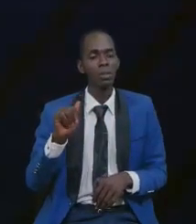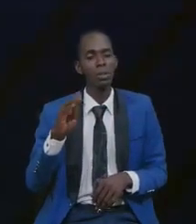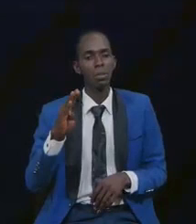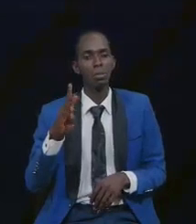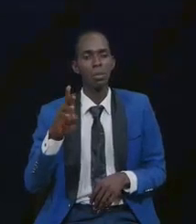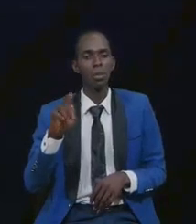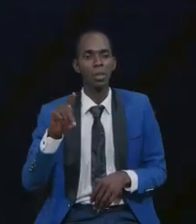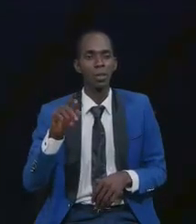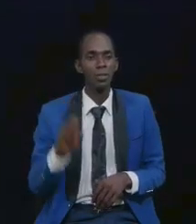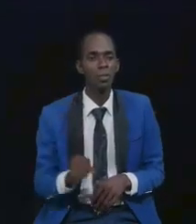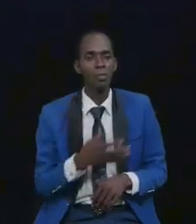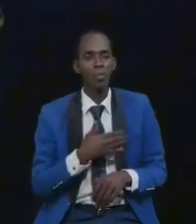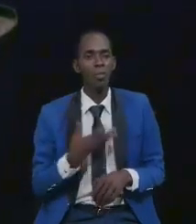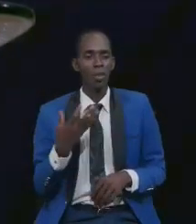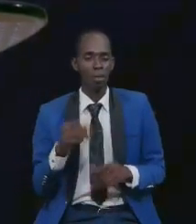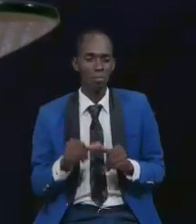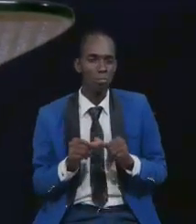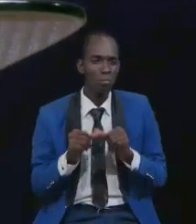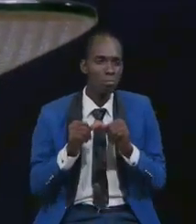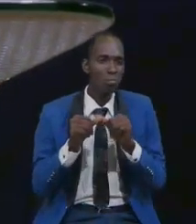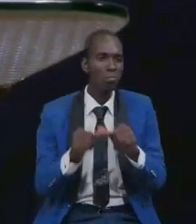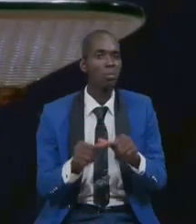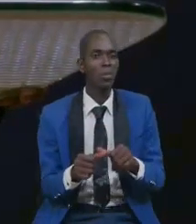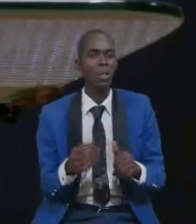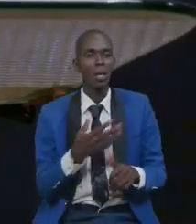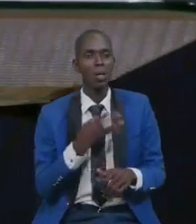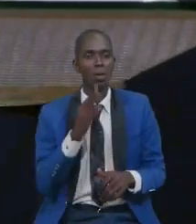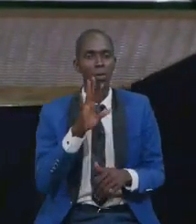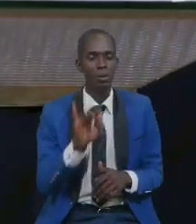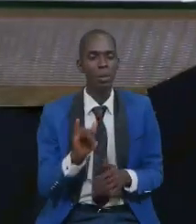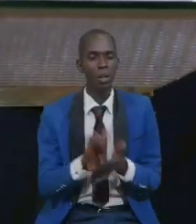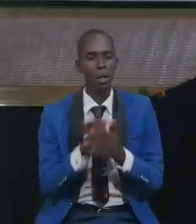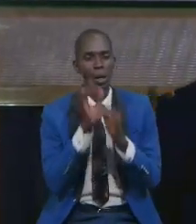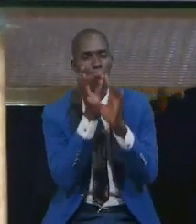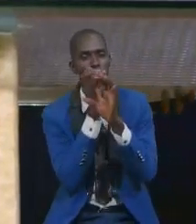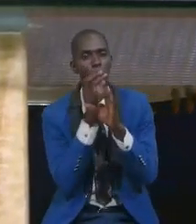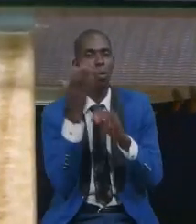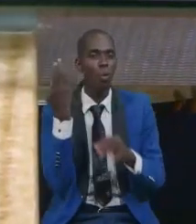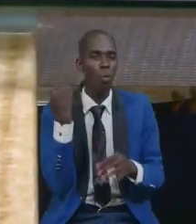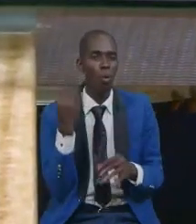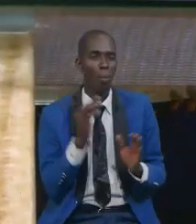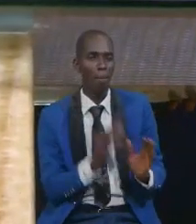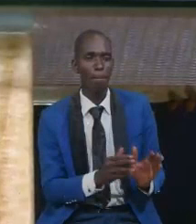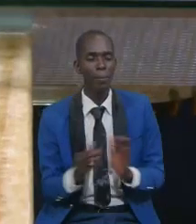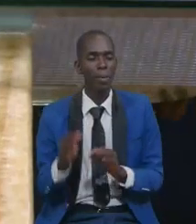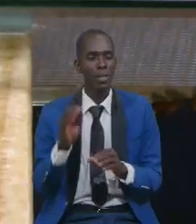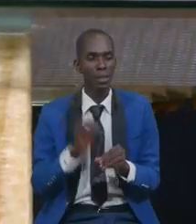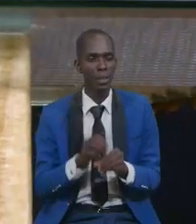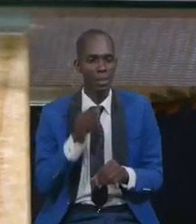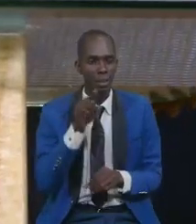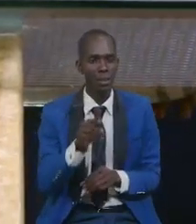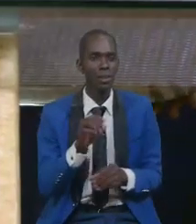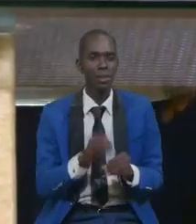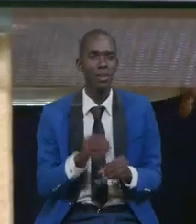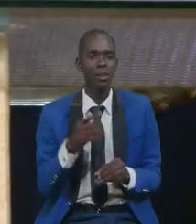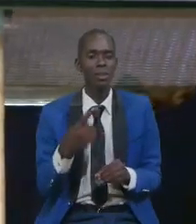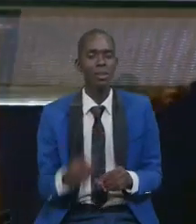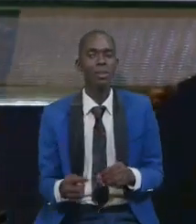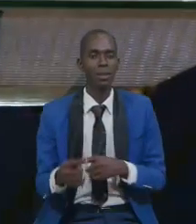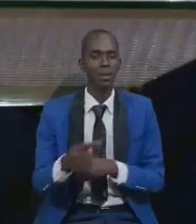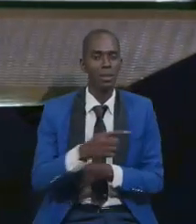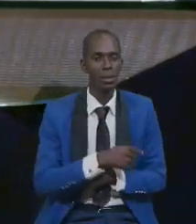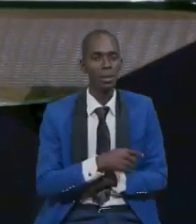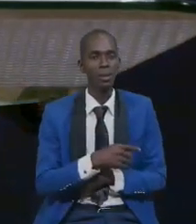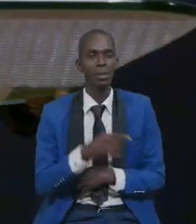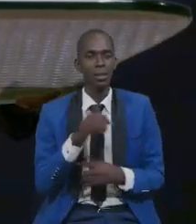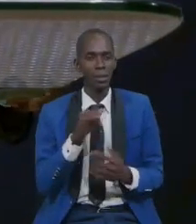of the tablet. And then it goes on to say, thy pipe was prepared in thee, And in